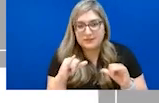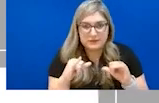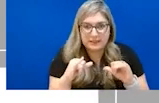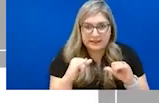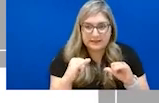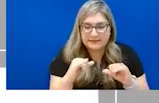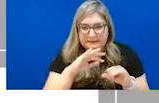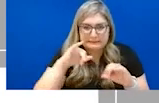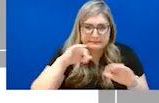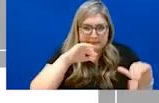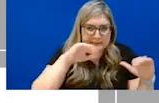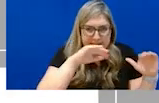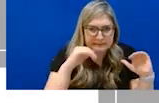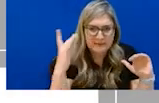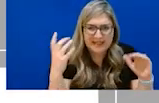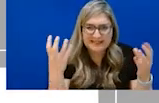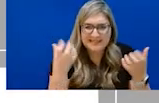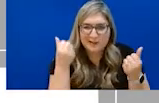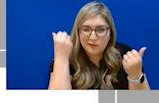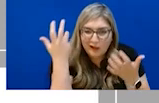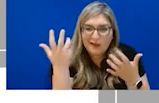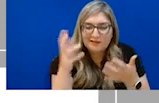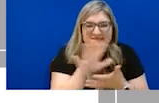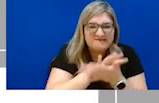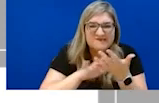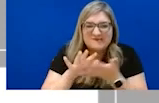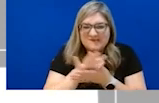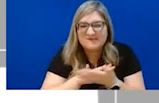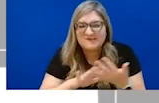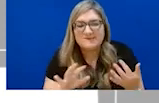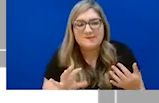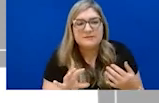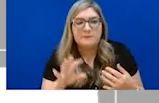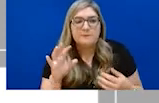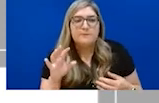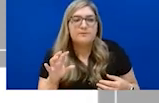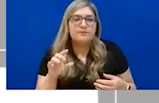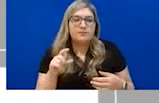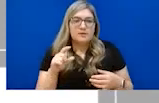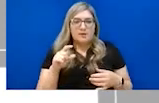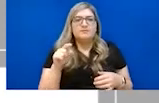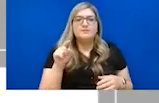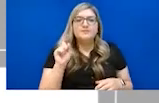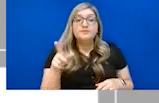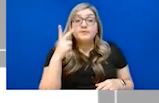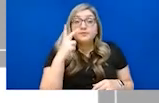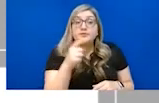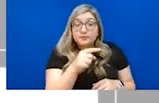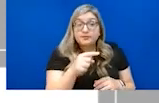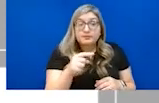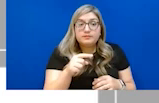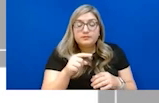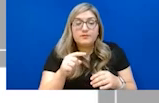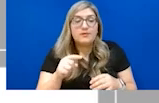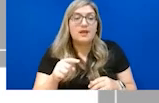a little bit muddy. Because you can see here, I noted that the interaction with the exchange and Fresno City College during